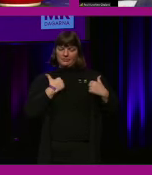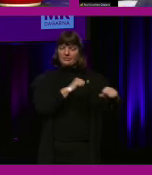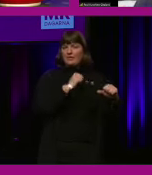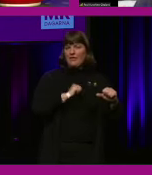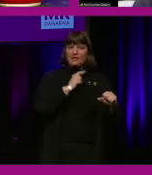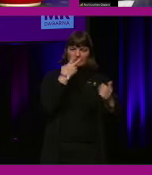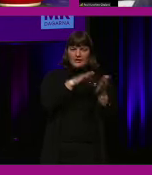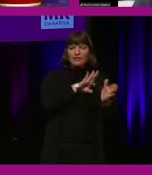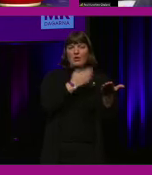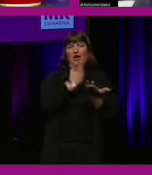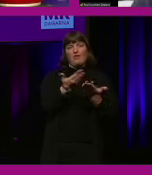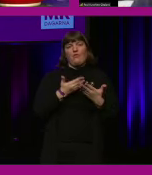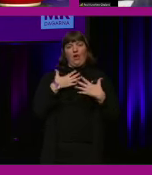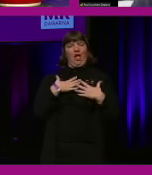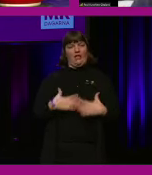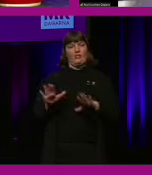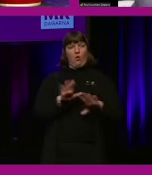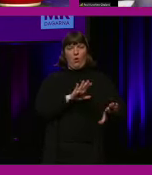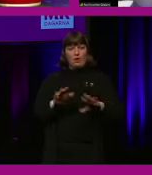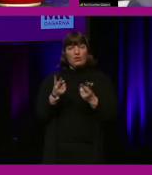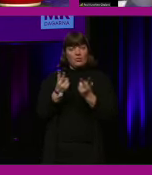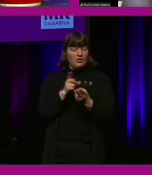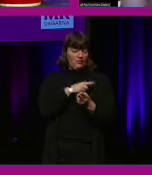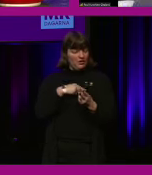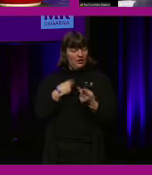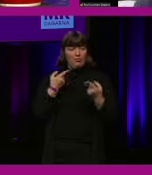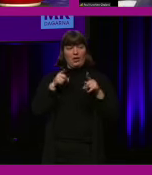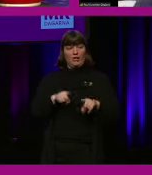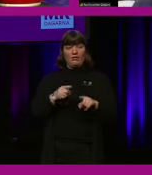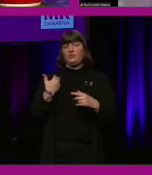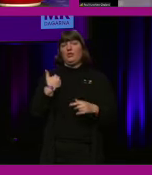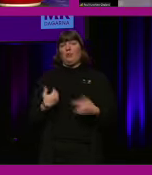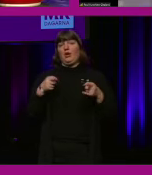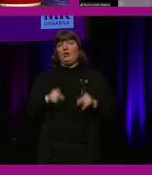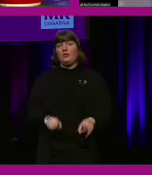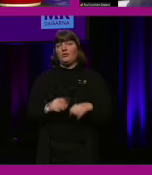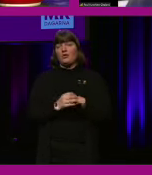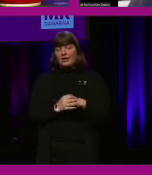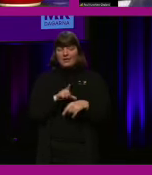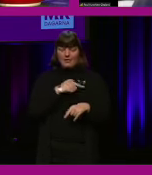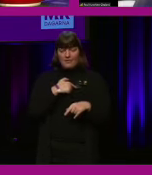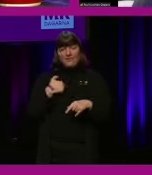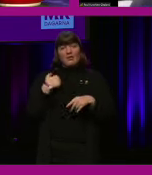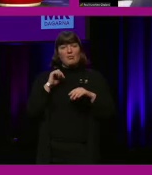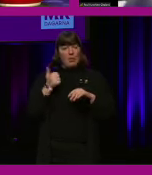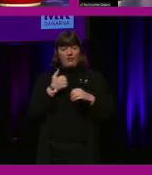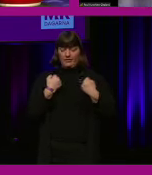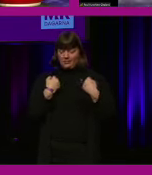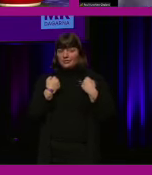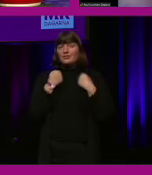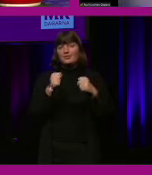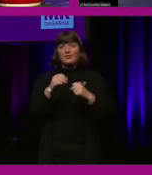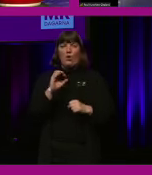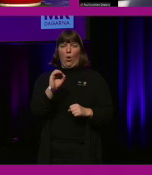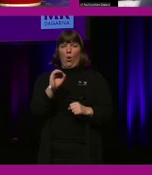care, we will all die prematurely. You know, if we wish to operationalize the right to health care and the right to health